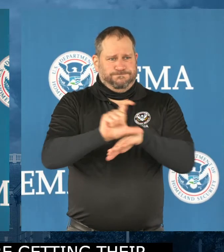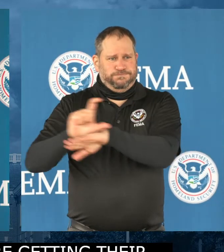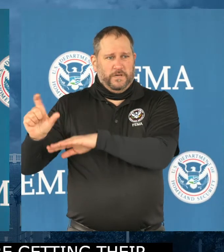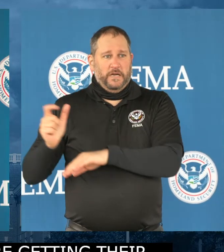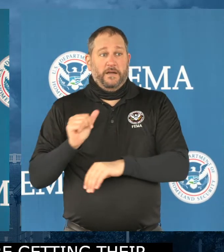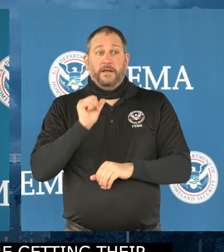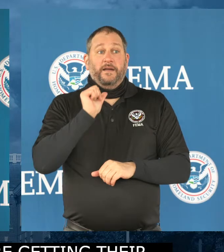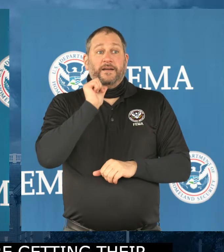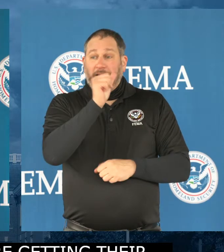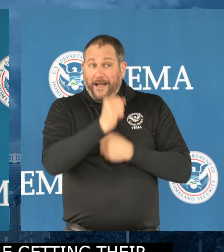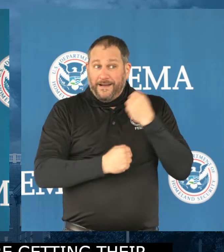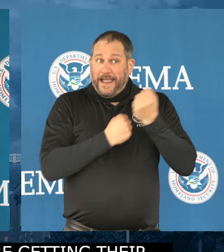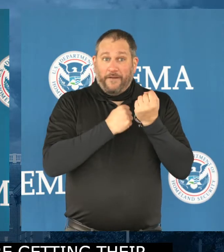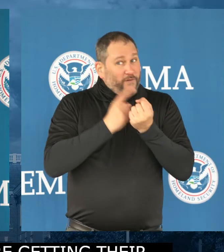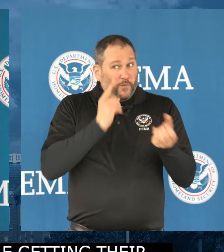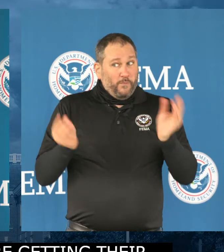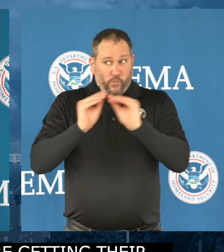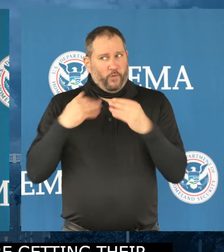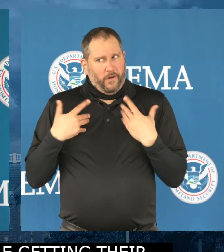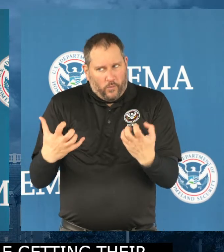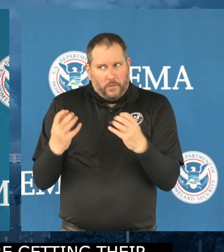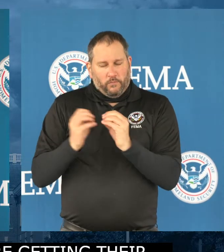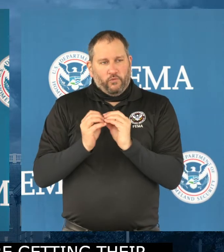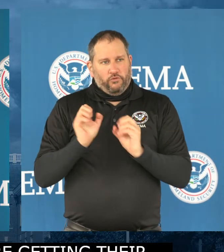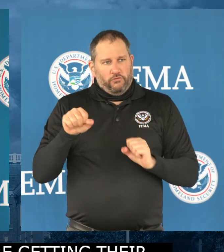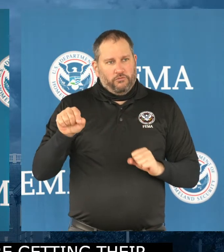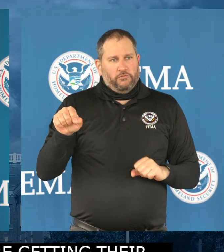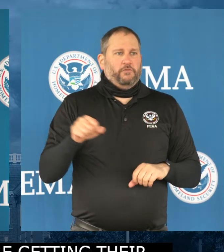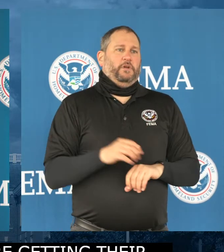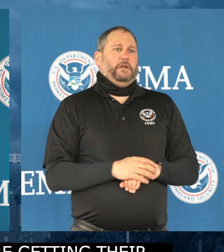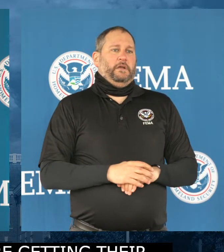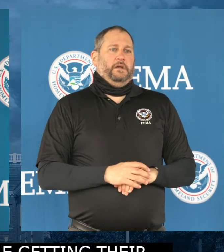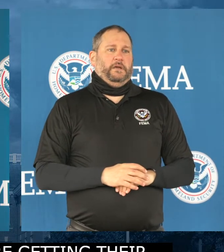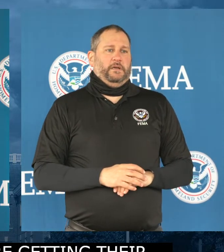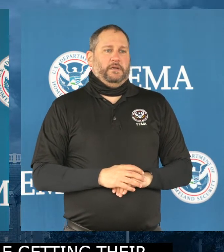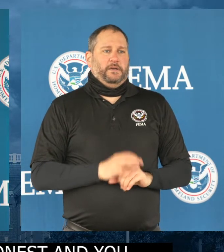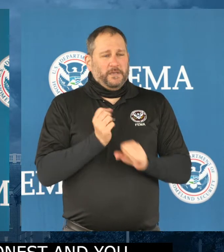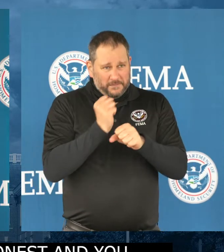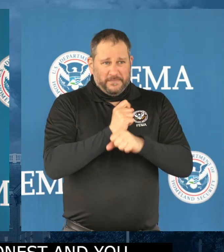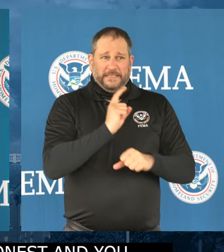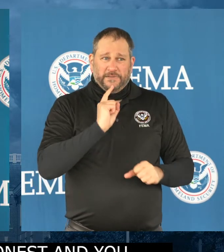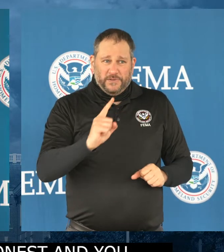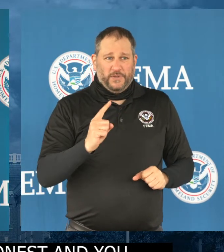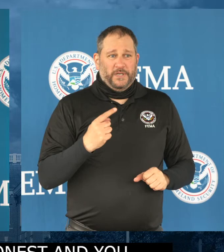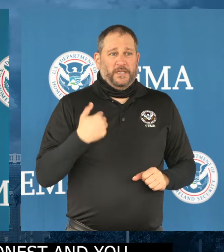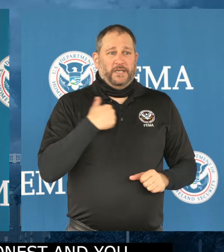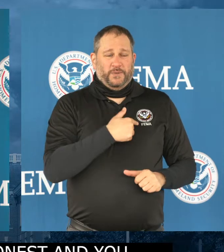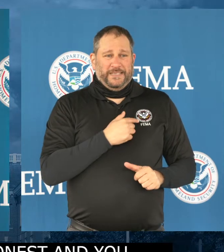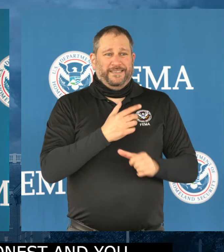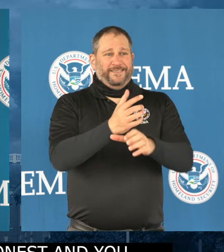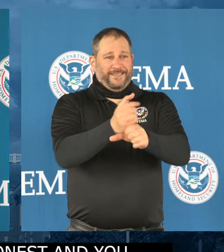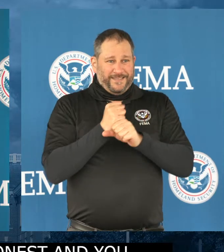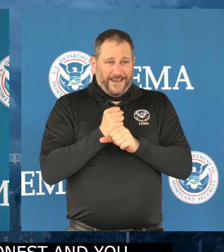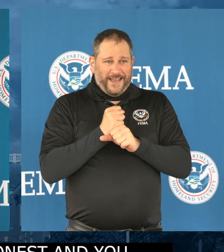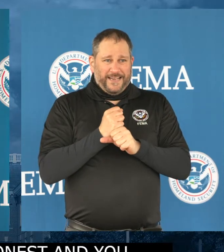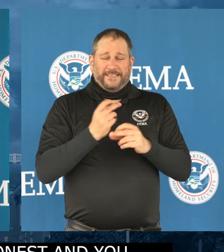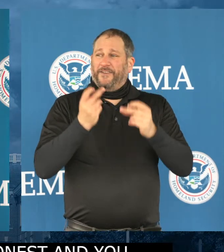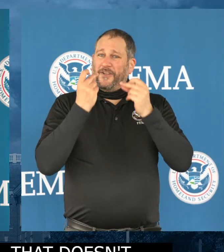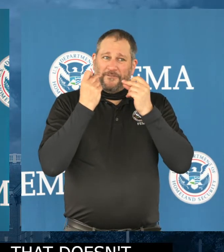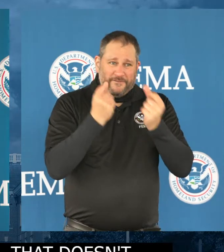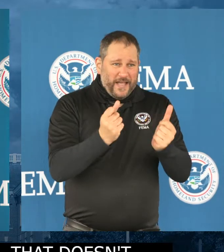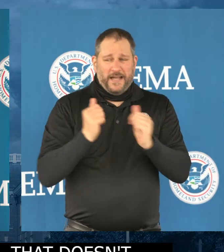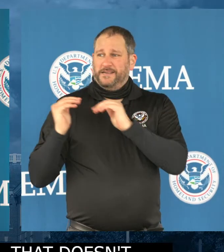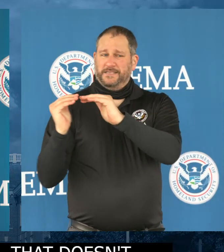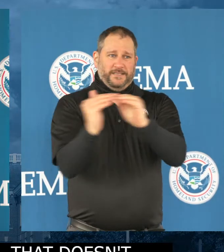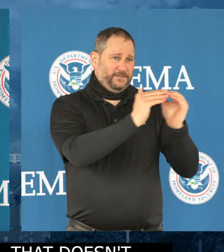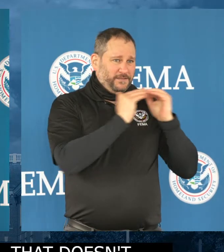getting more, I am. But we need to make sure we get as fast and as fairly as possible the